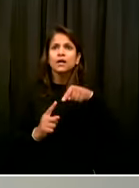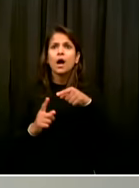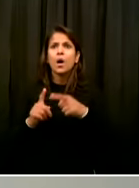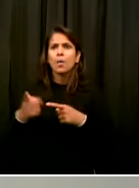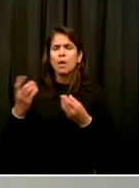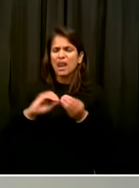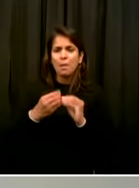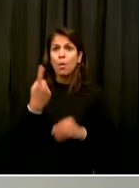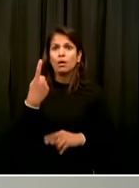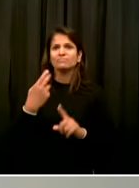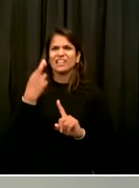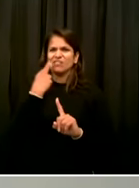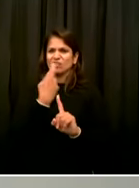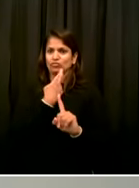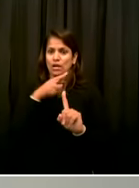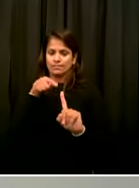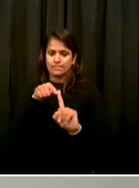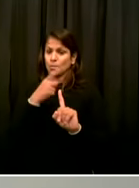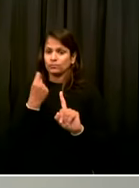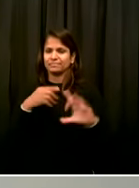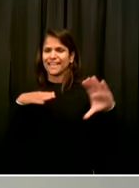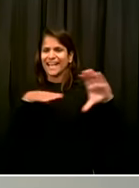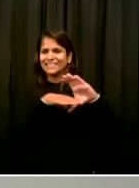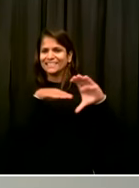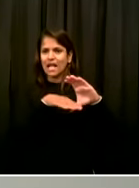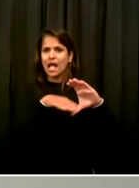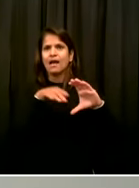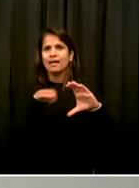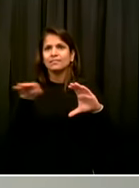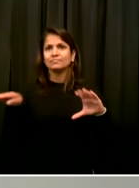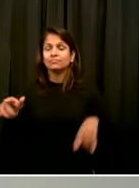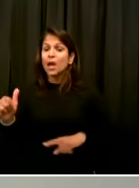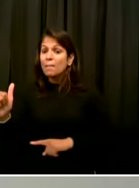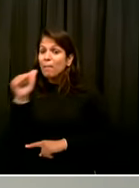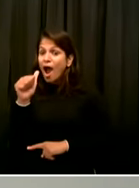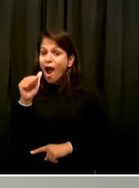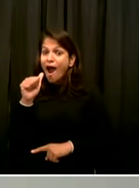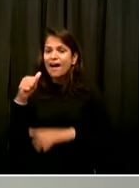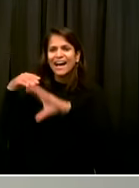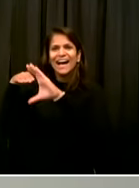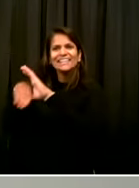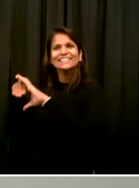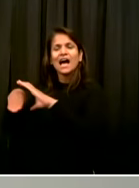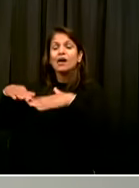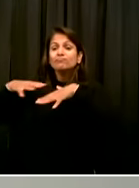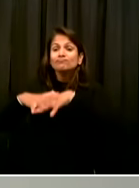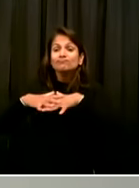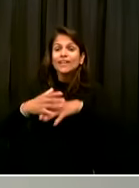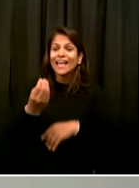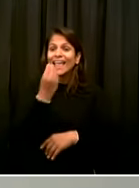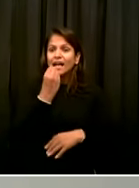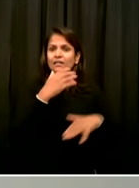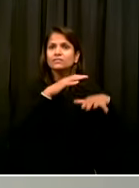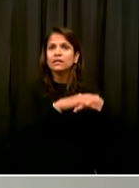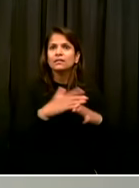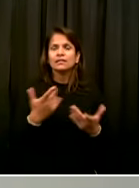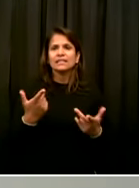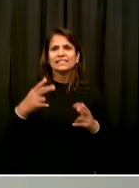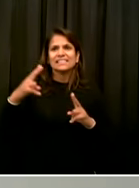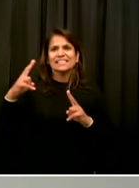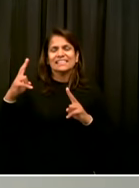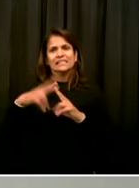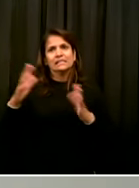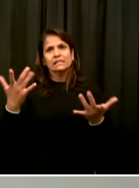that is indoors is riskier than any place outdoors. And we know that anywhere where you can't wear face